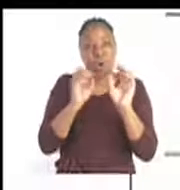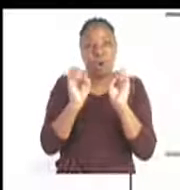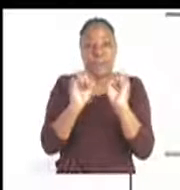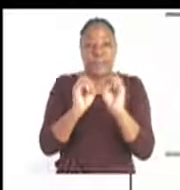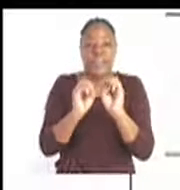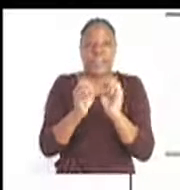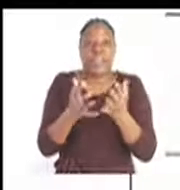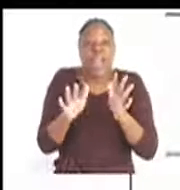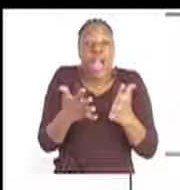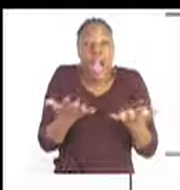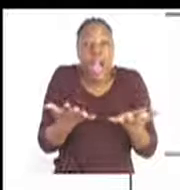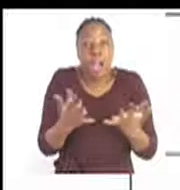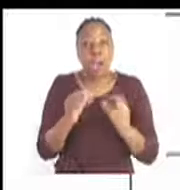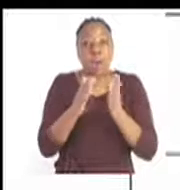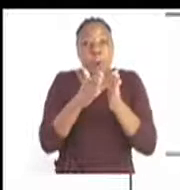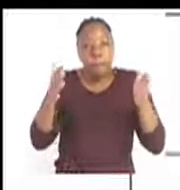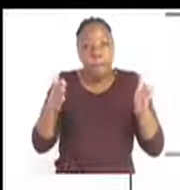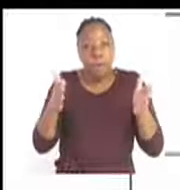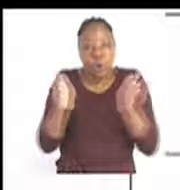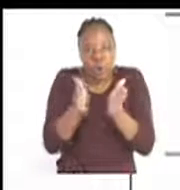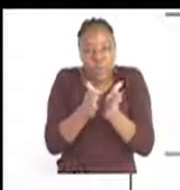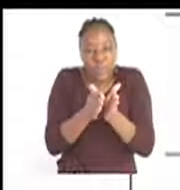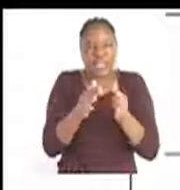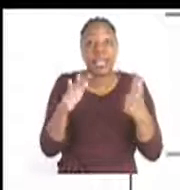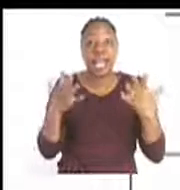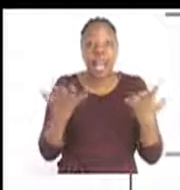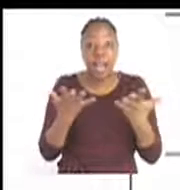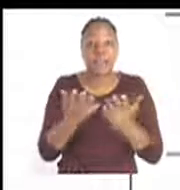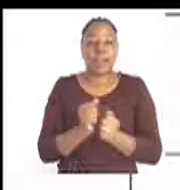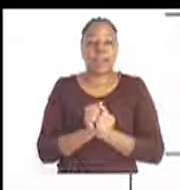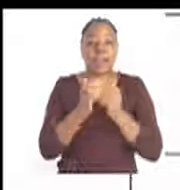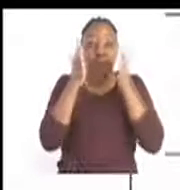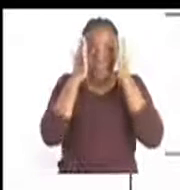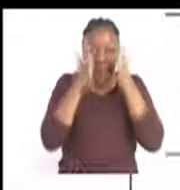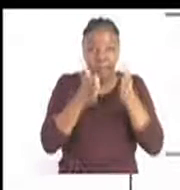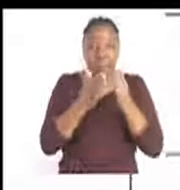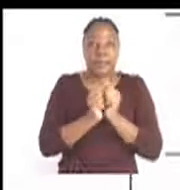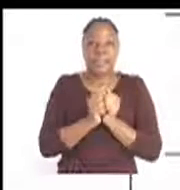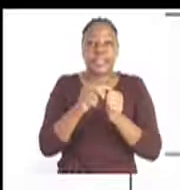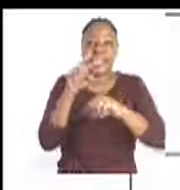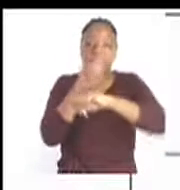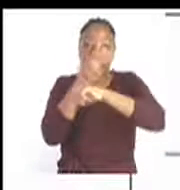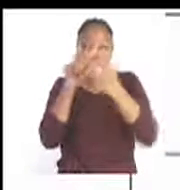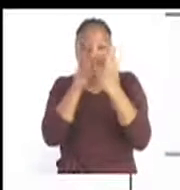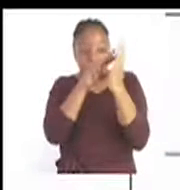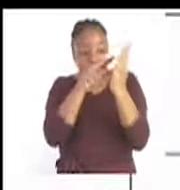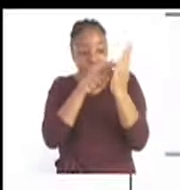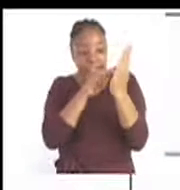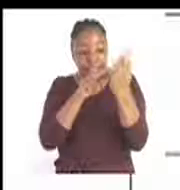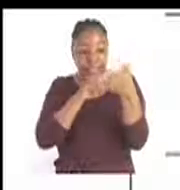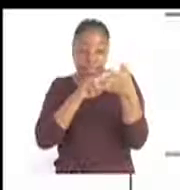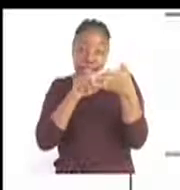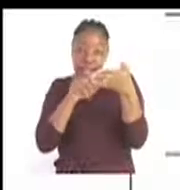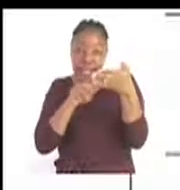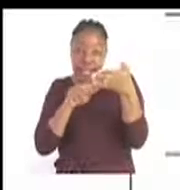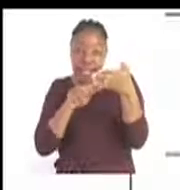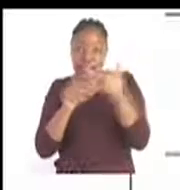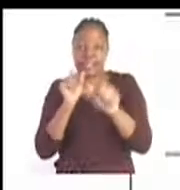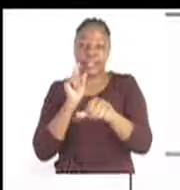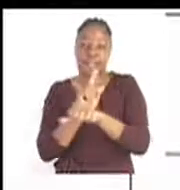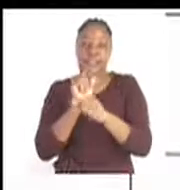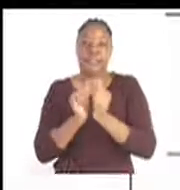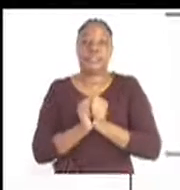object. And if you're not sure, take a good look and read the sentences before you say you have completed